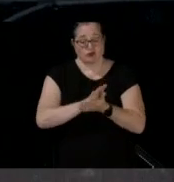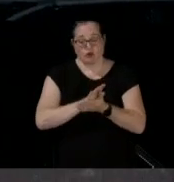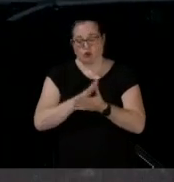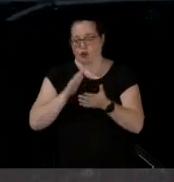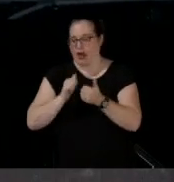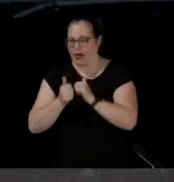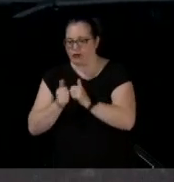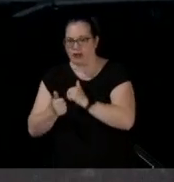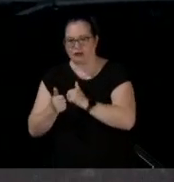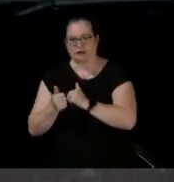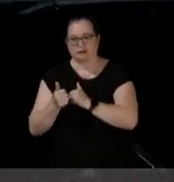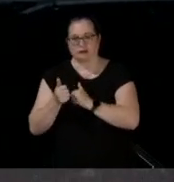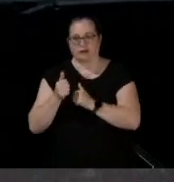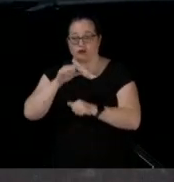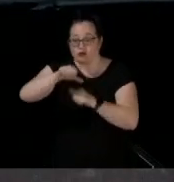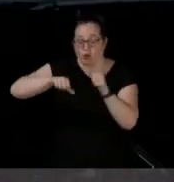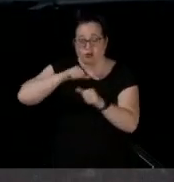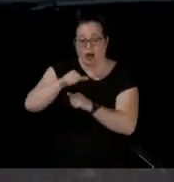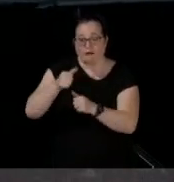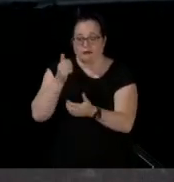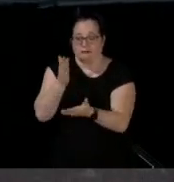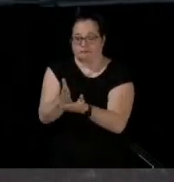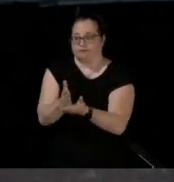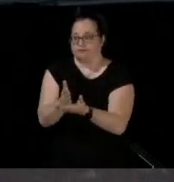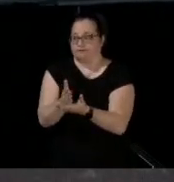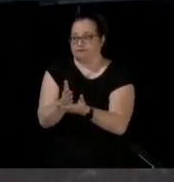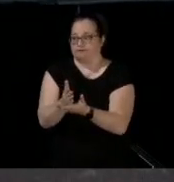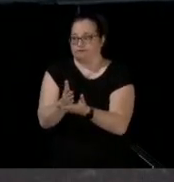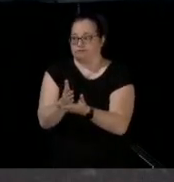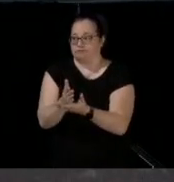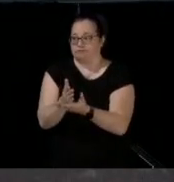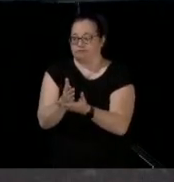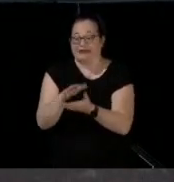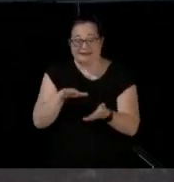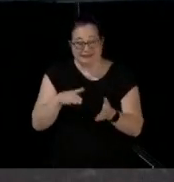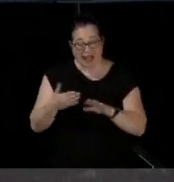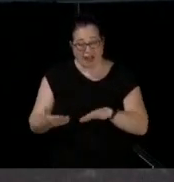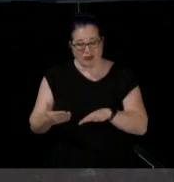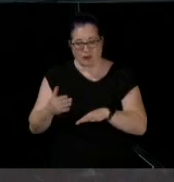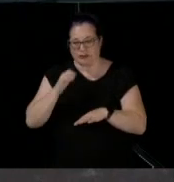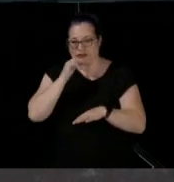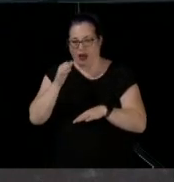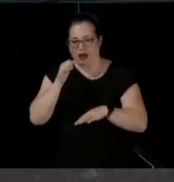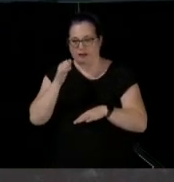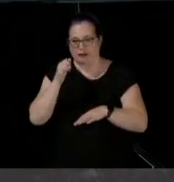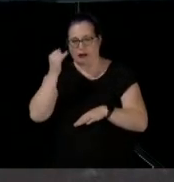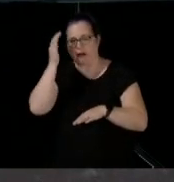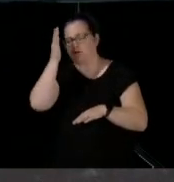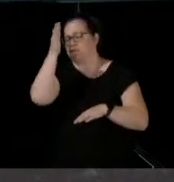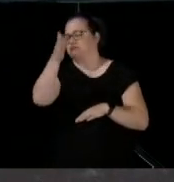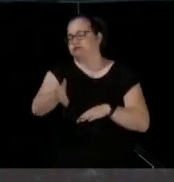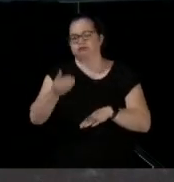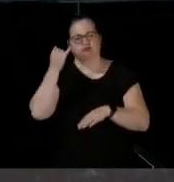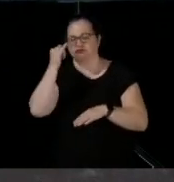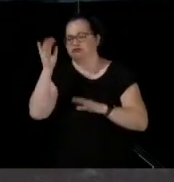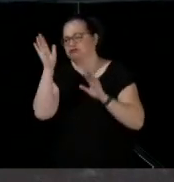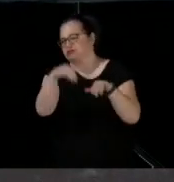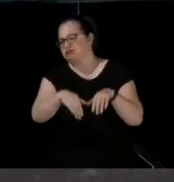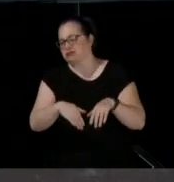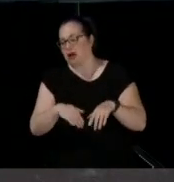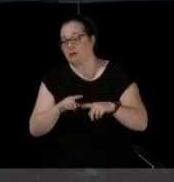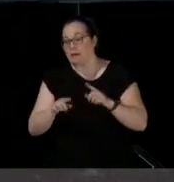social lives were all momentarily paused. Death was no longer a distant idea, but rather became a tangible